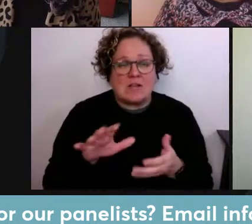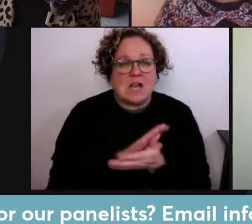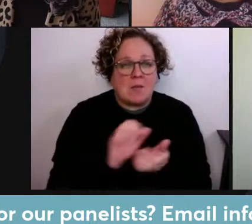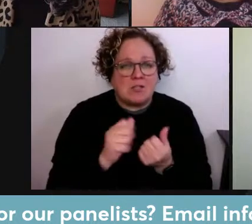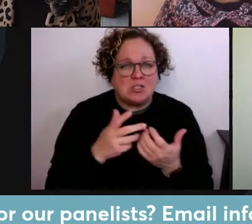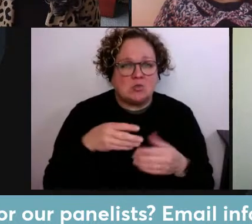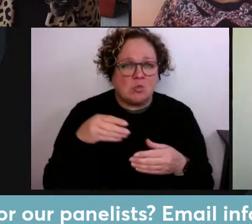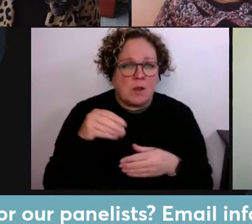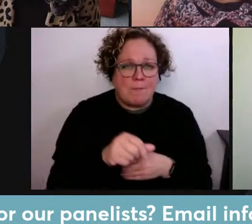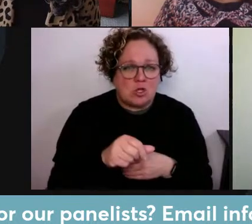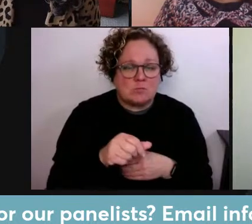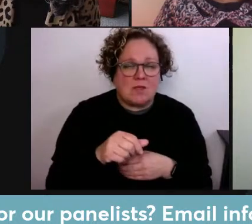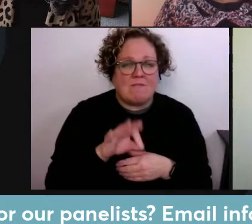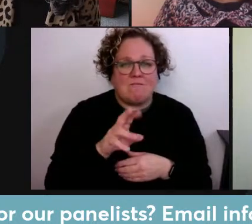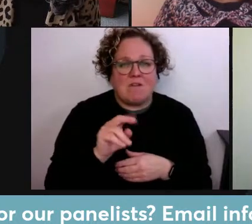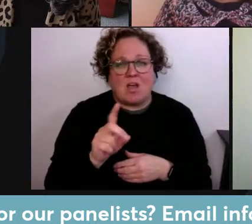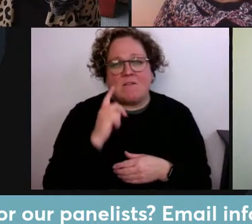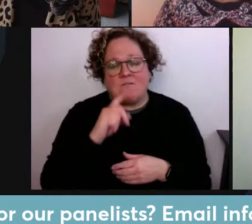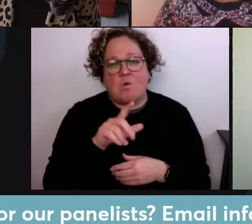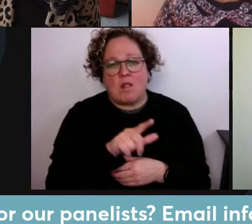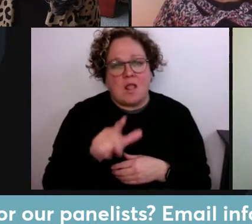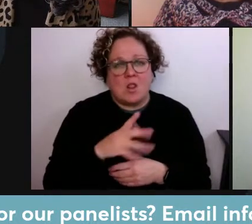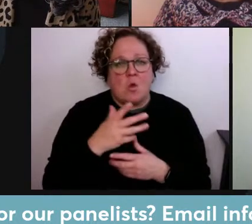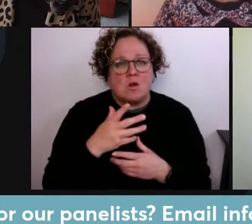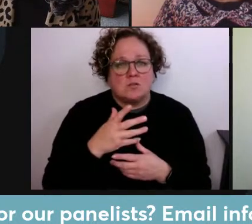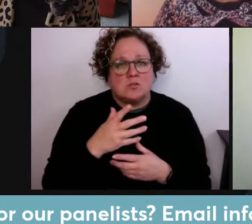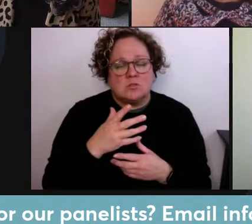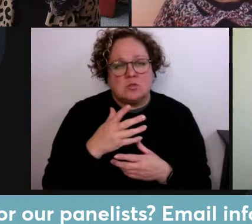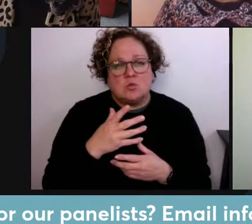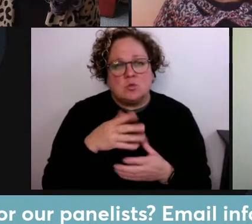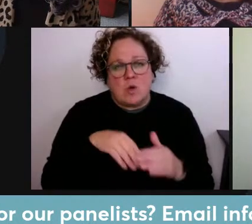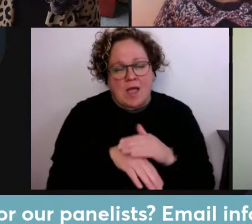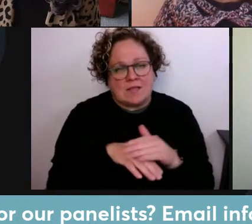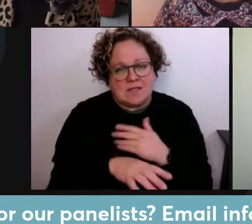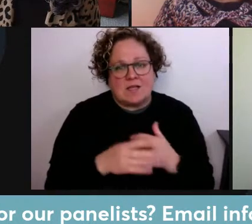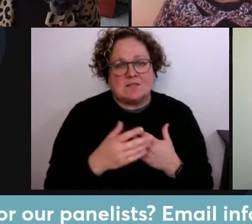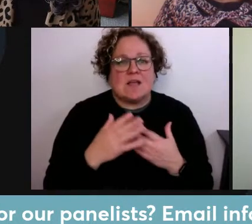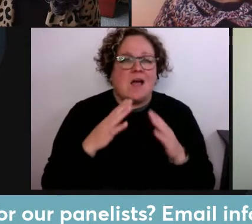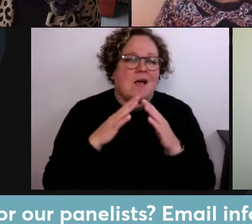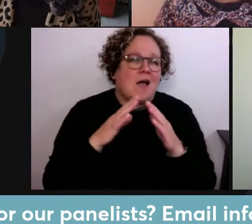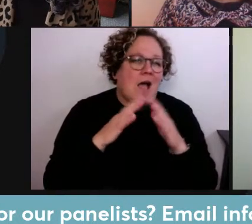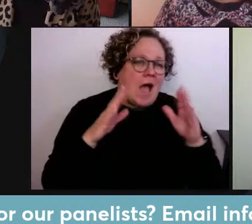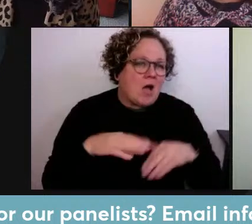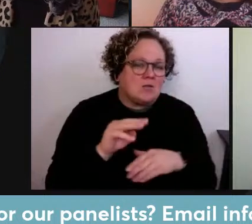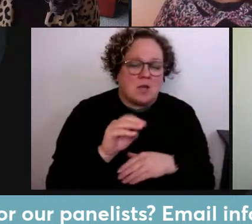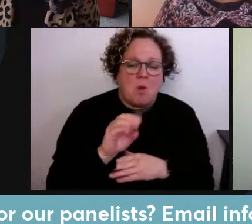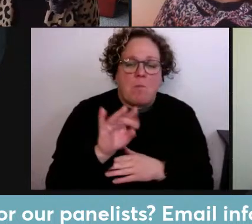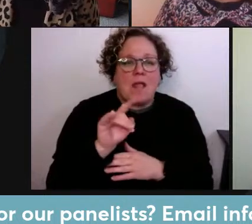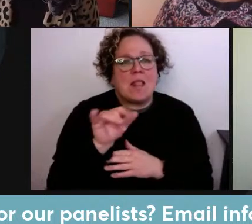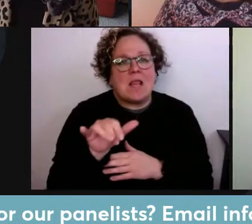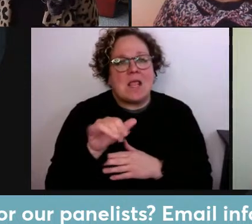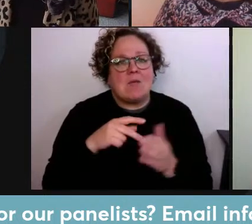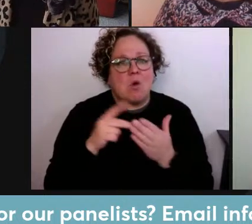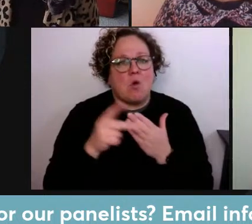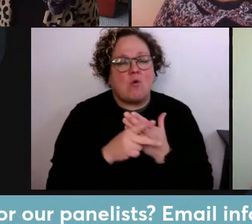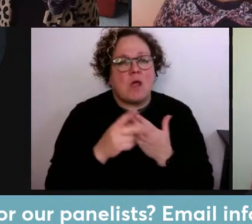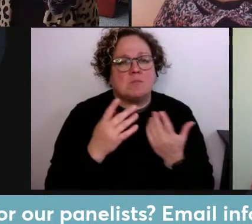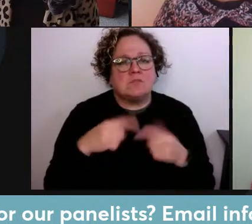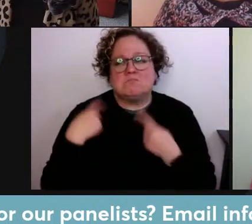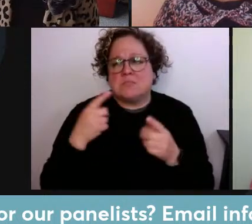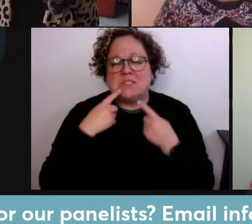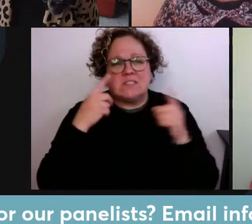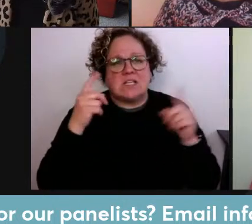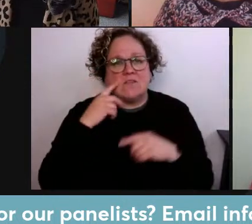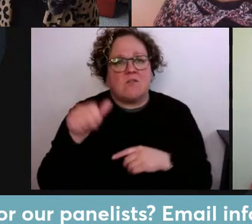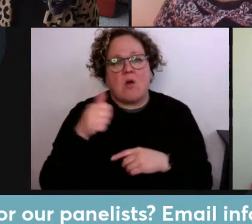landlords to tap into. And these are common features of what are known as housing mobility programs. And they've been successful in many places around the